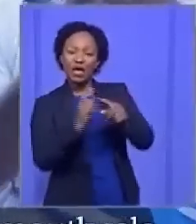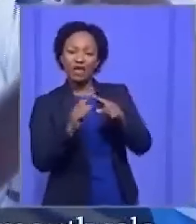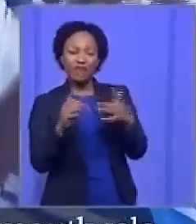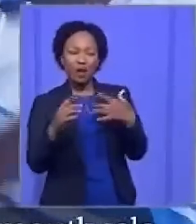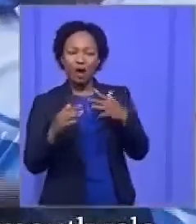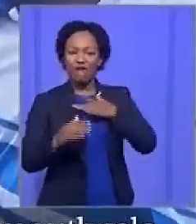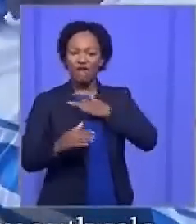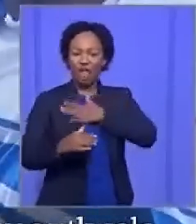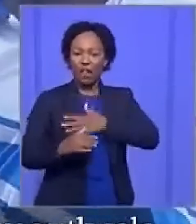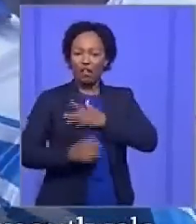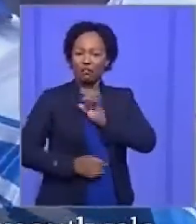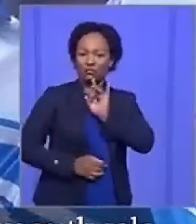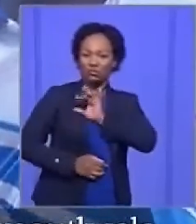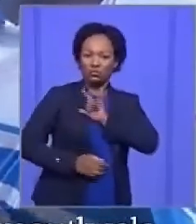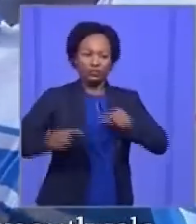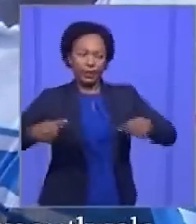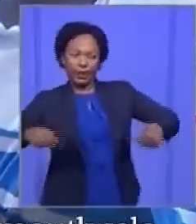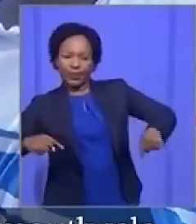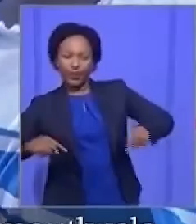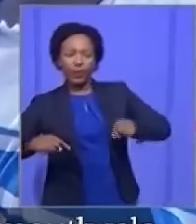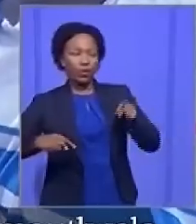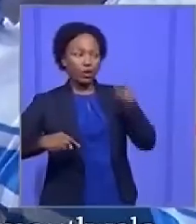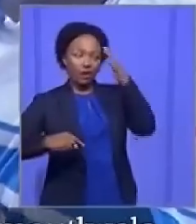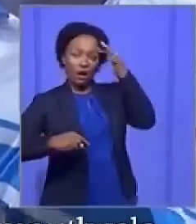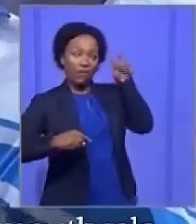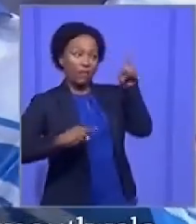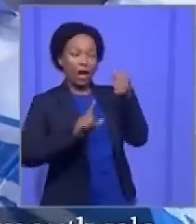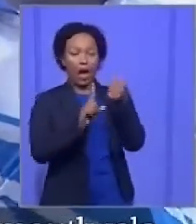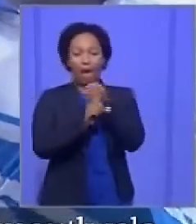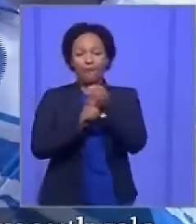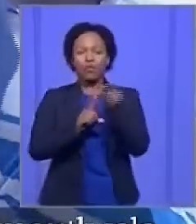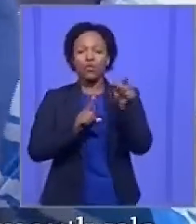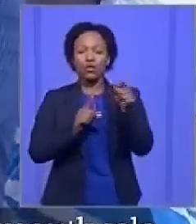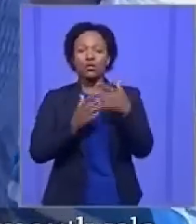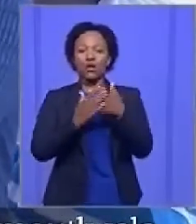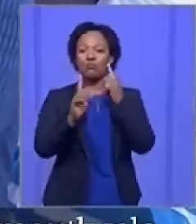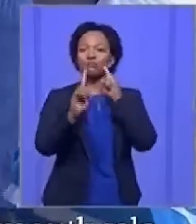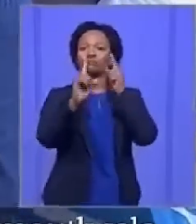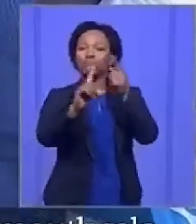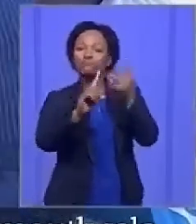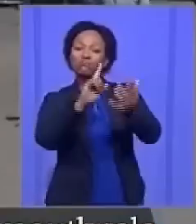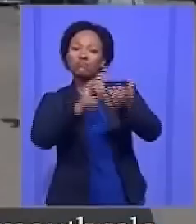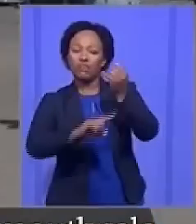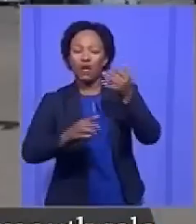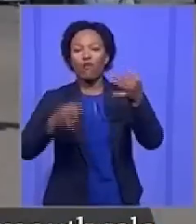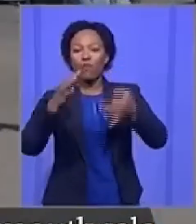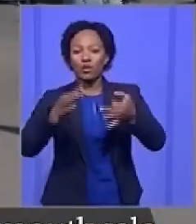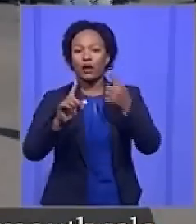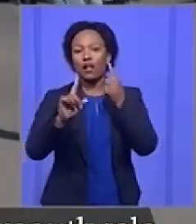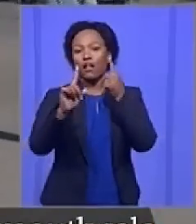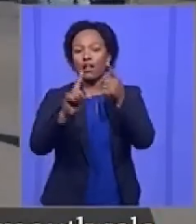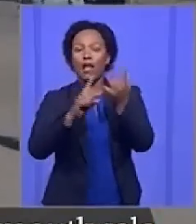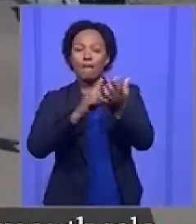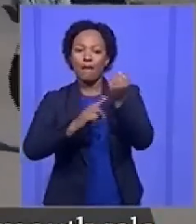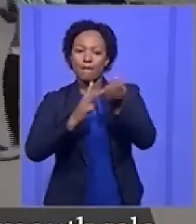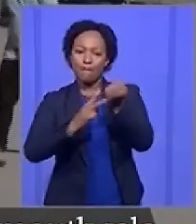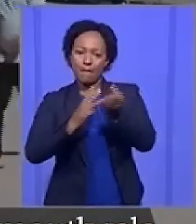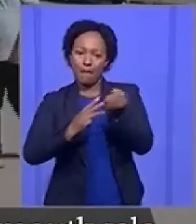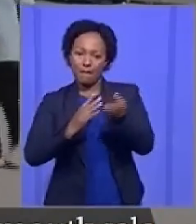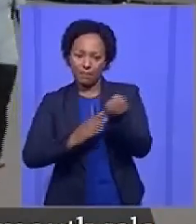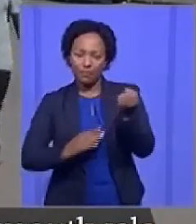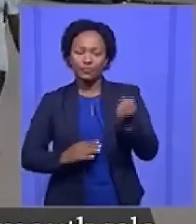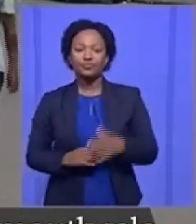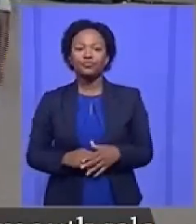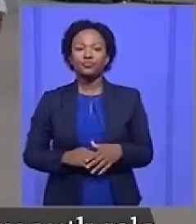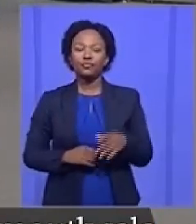government who abuses the security apparatus of the state to achieve political objectives. Baagi ba ba buisaneng